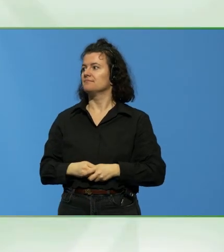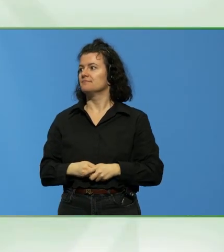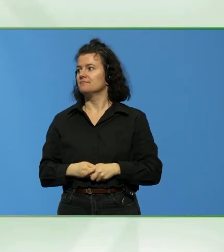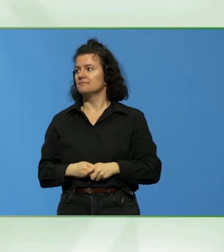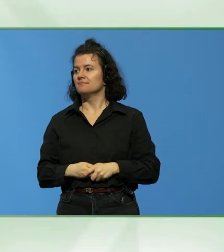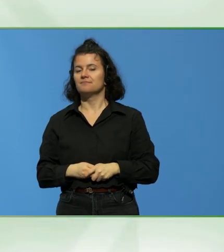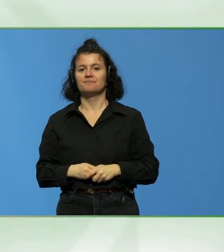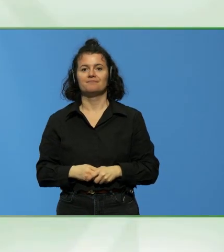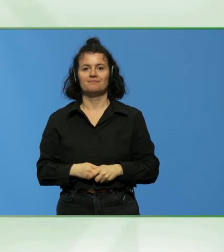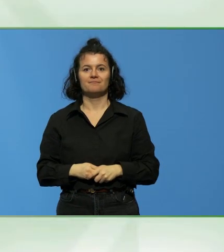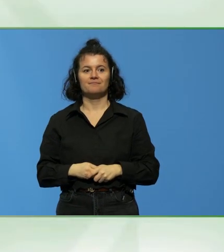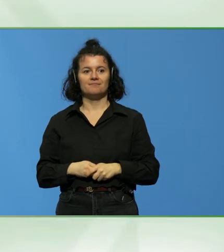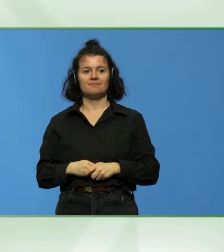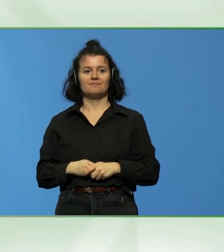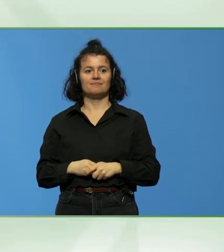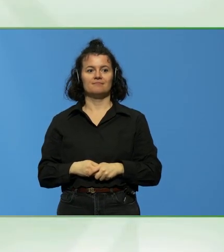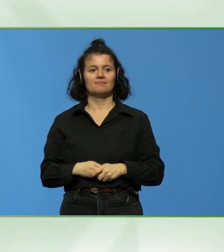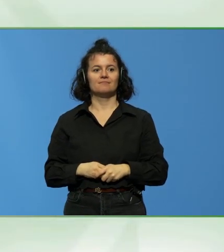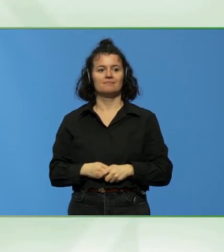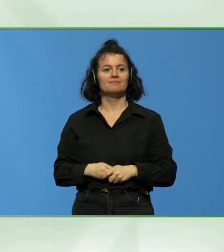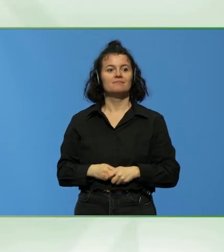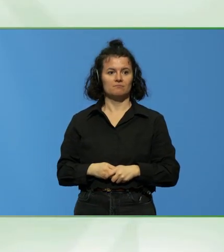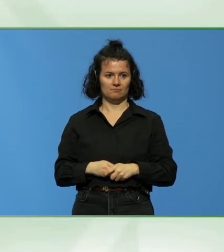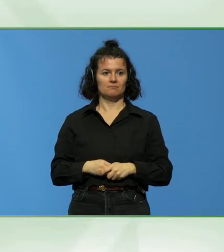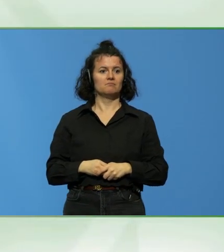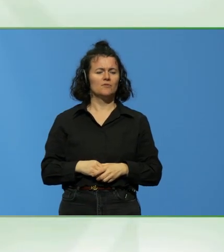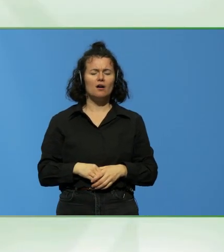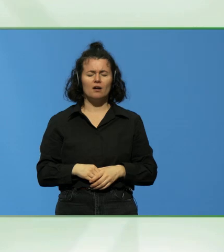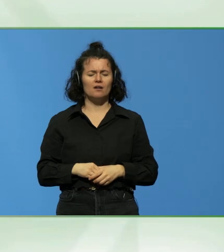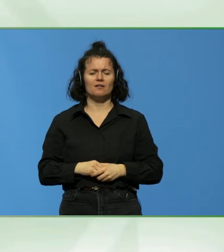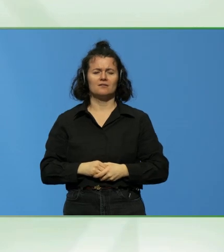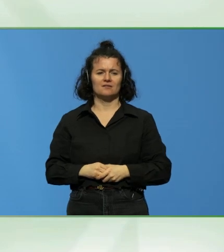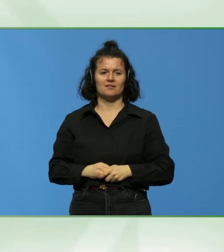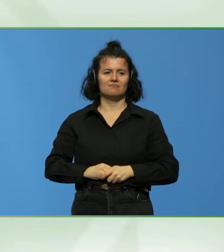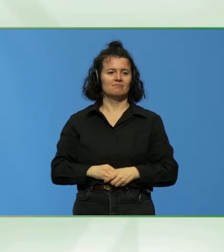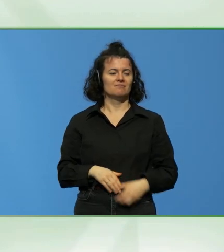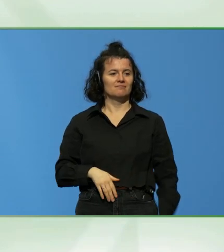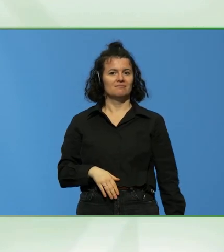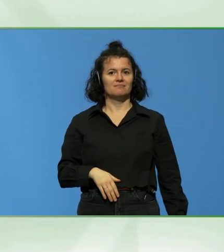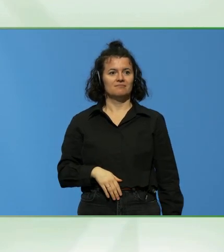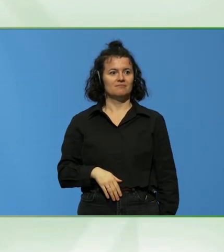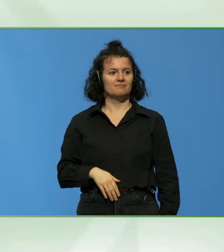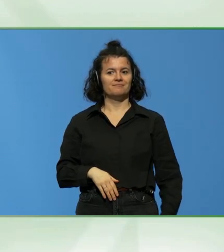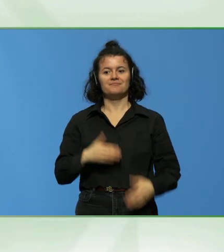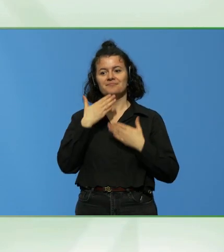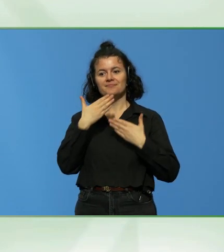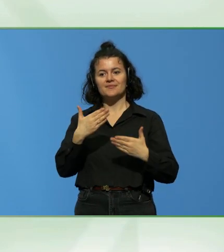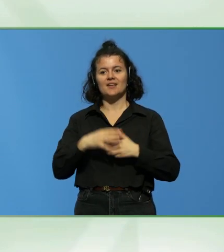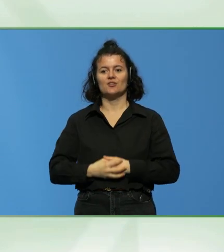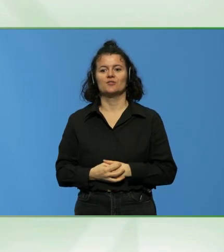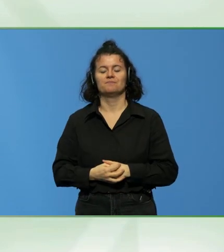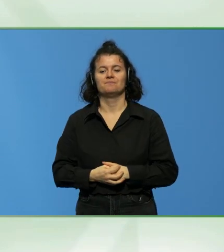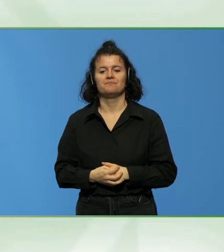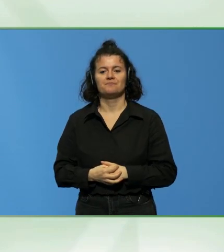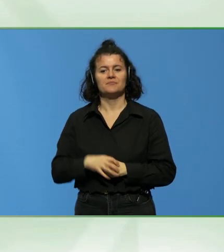Hi, John Springer, Parents Alliance for Inclusion, coming from Belgium. And my question